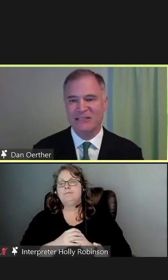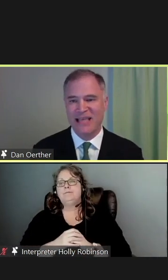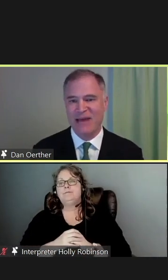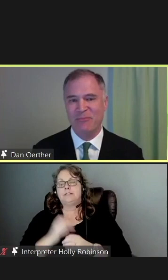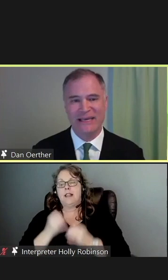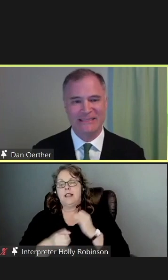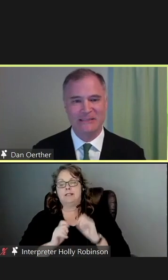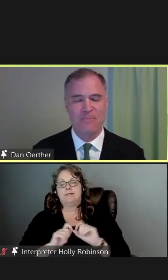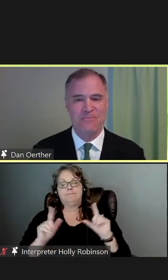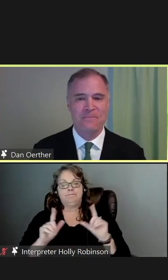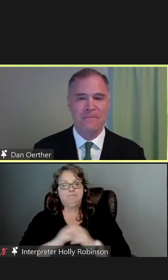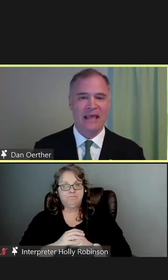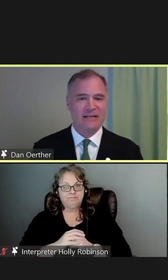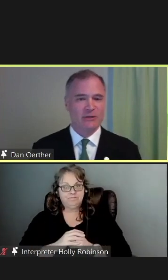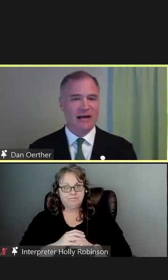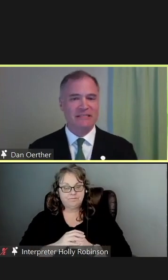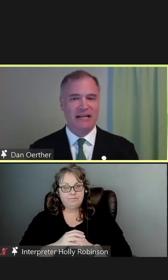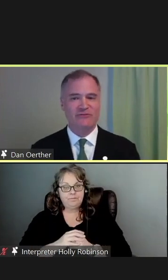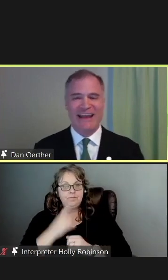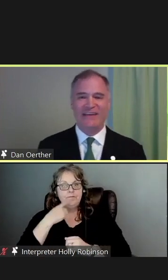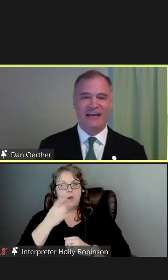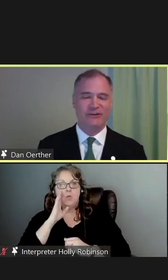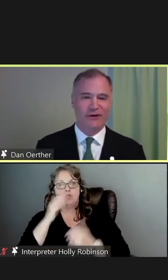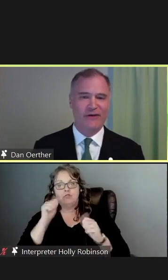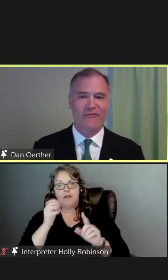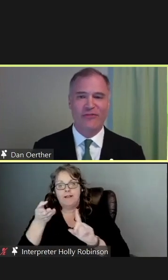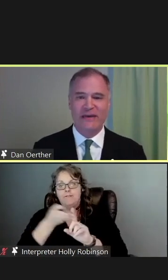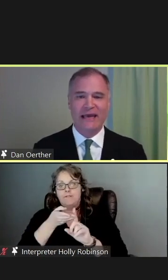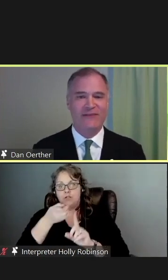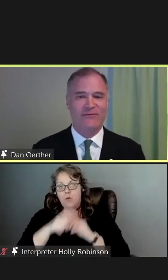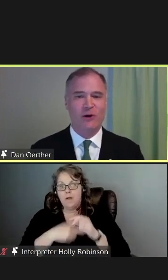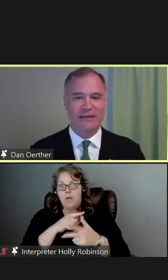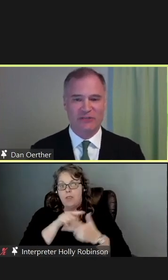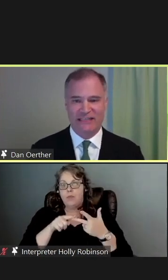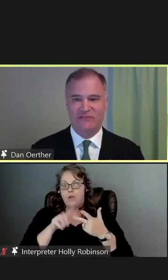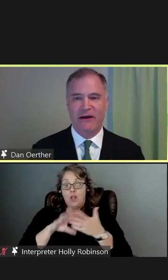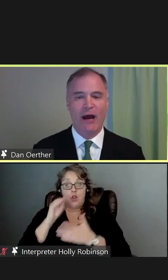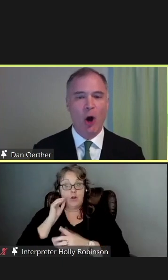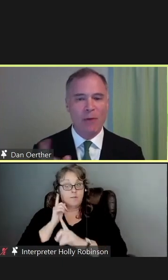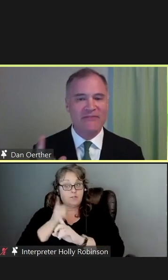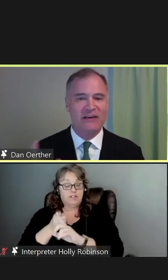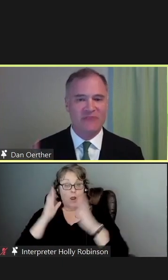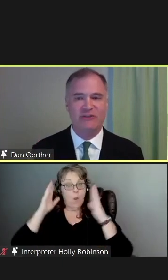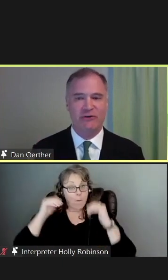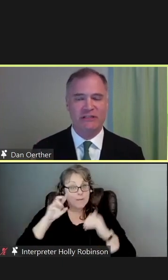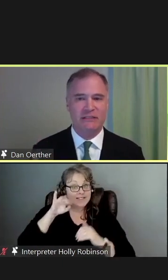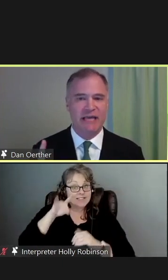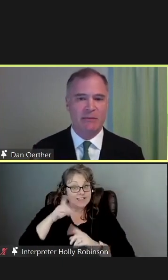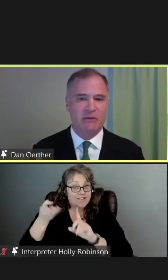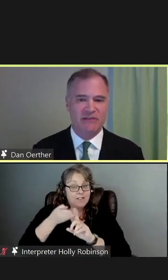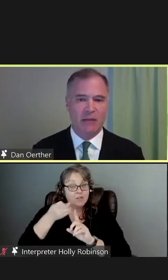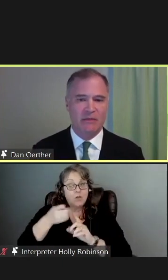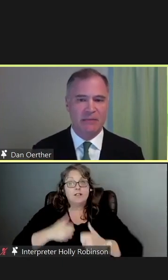Last slide, please. I told you I was going to try to convince you of three kind of learning objectives here. I hope I've convinced you that